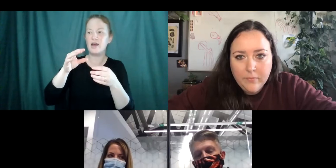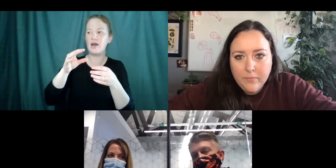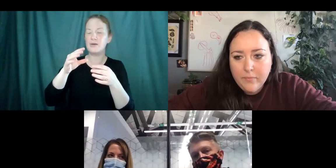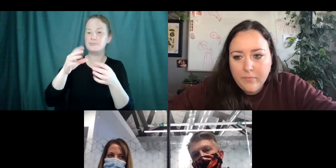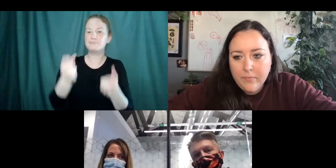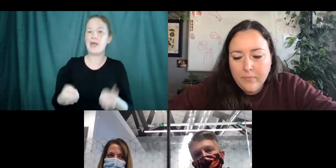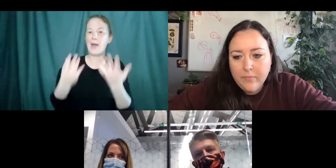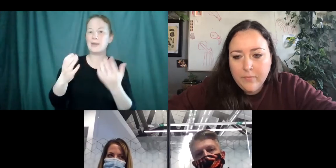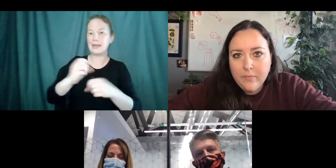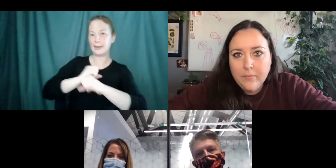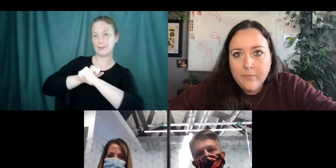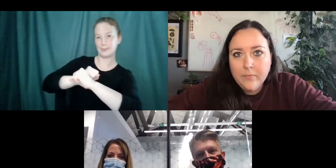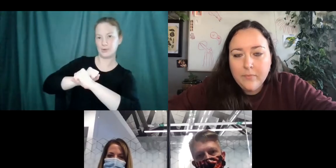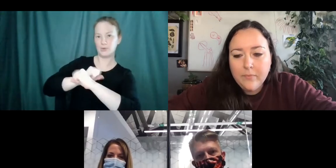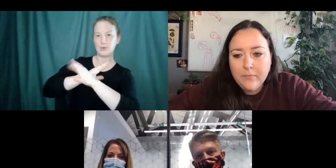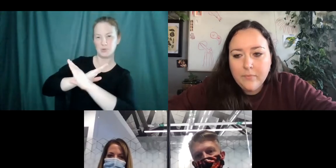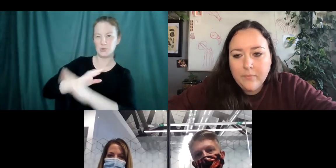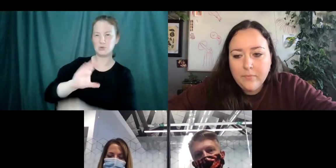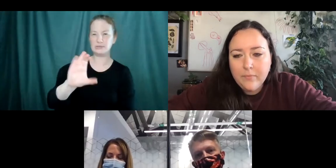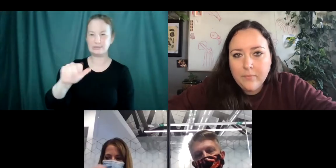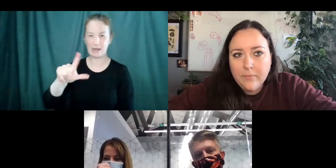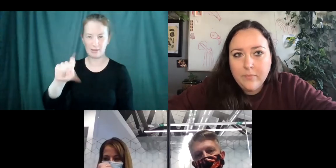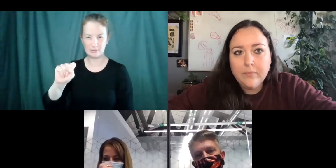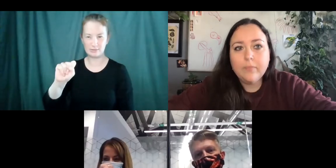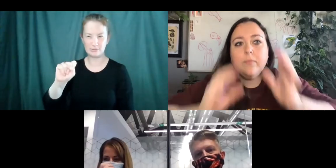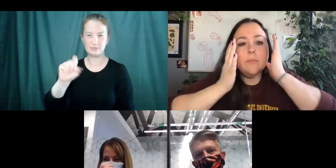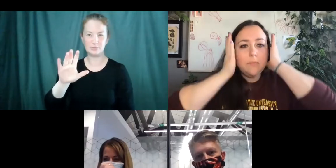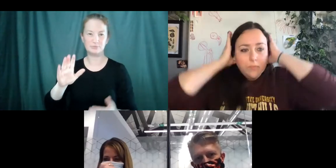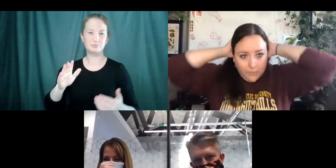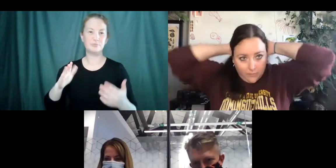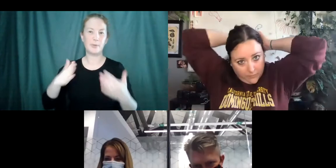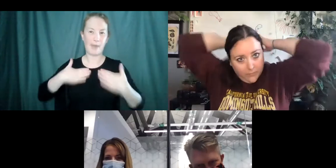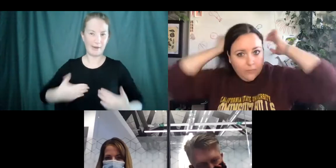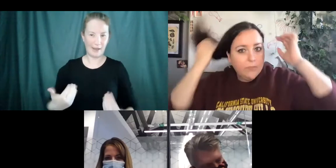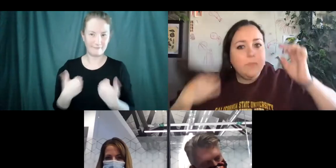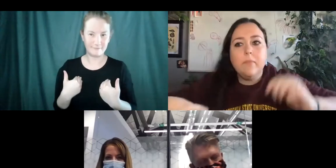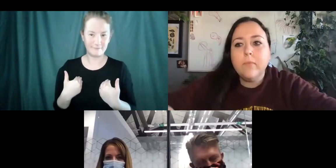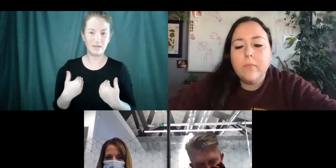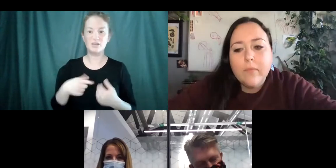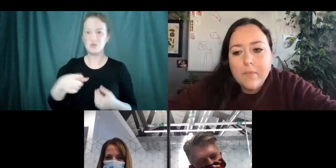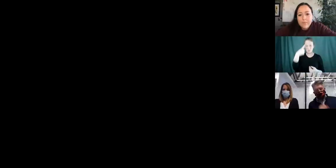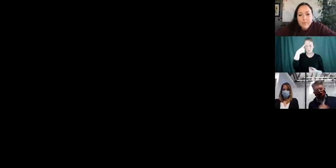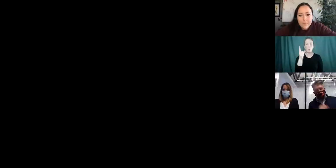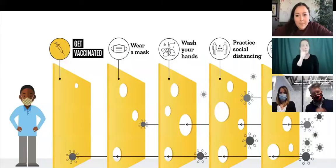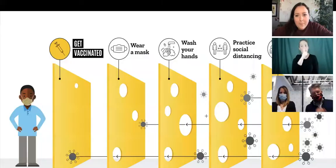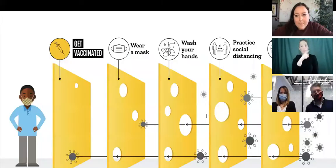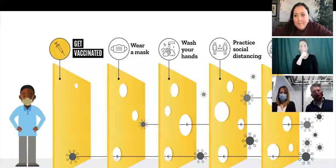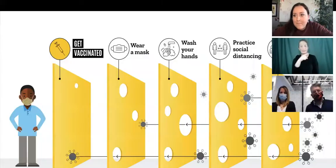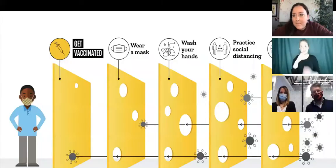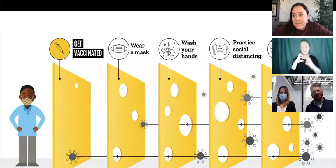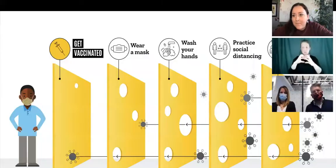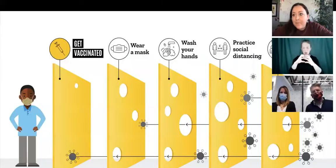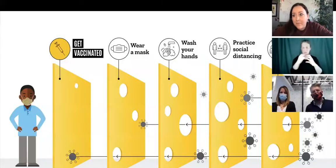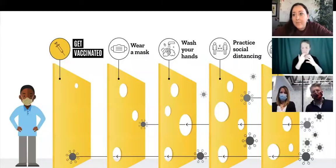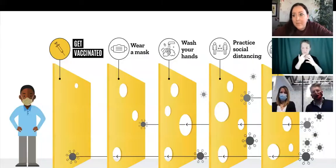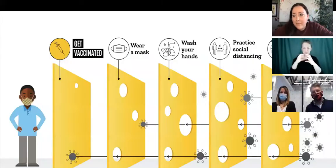Um, I've done a lot of work with mice as model systems, and you would think that a mouse, not mice, not mice are really tiny,